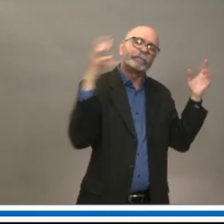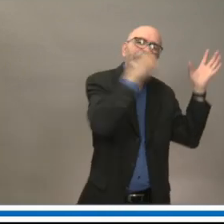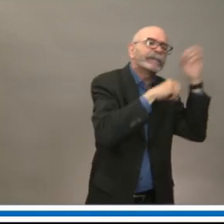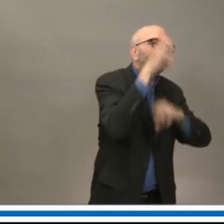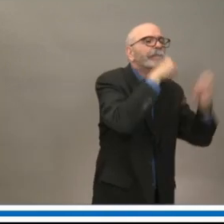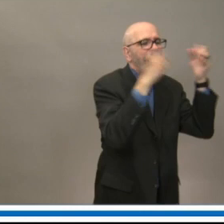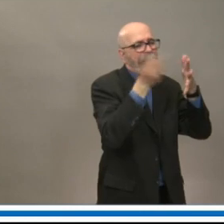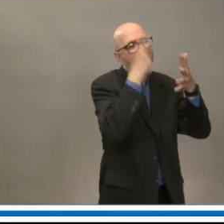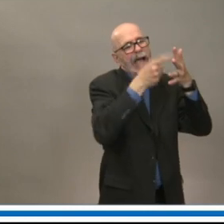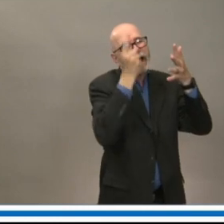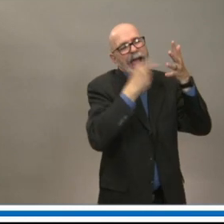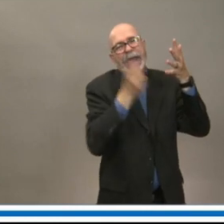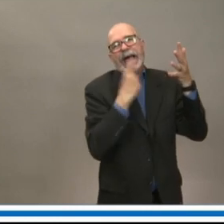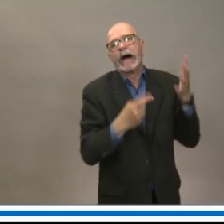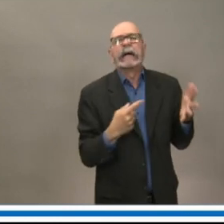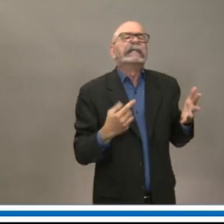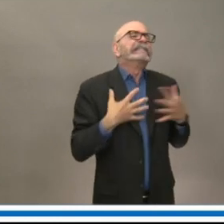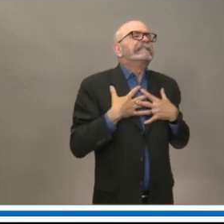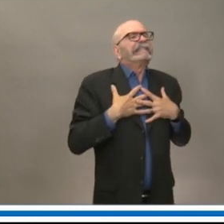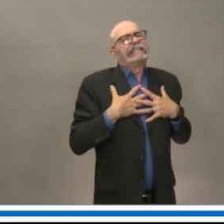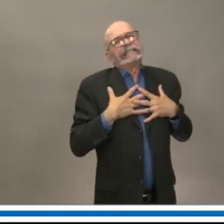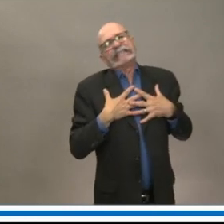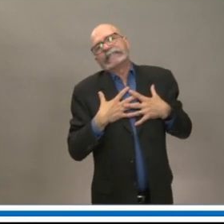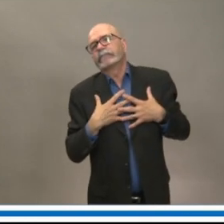different. But we wouldn't be